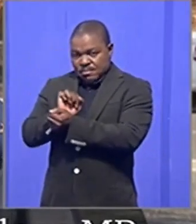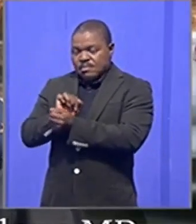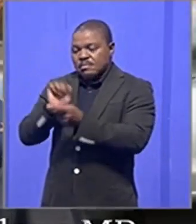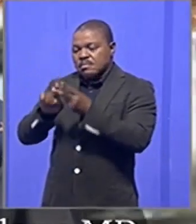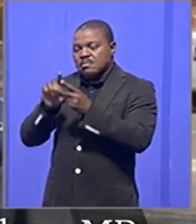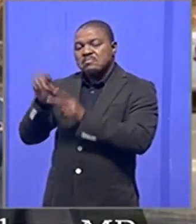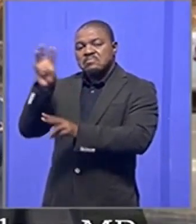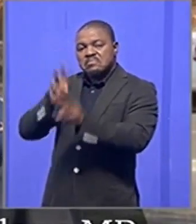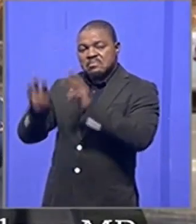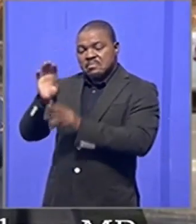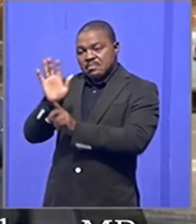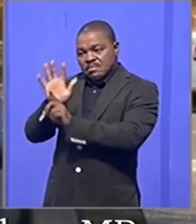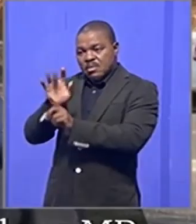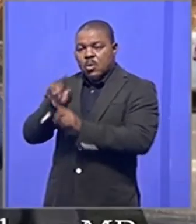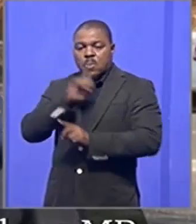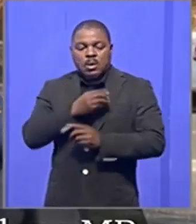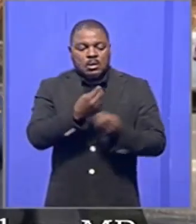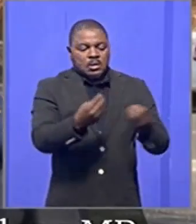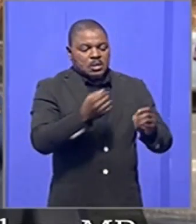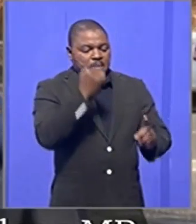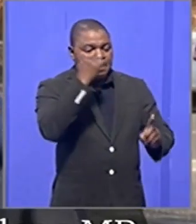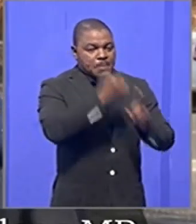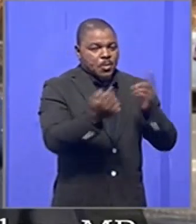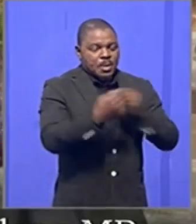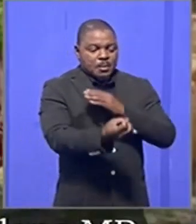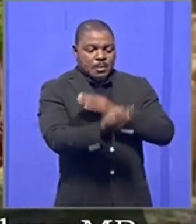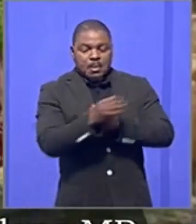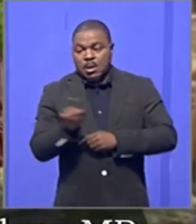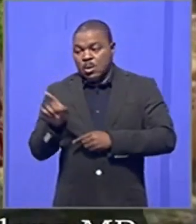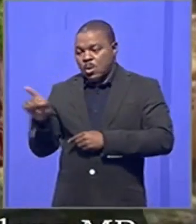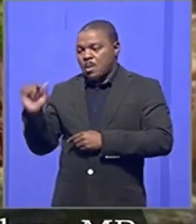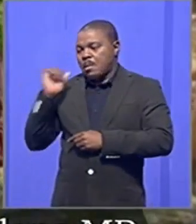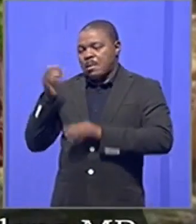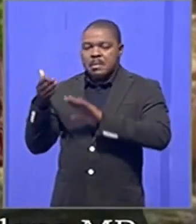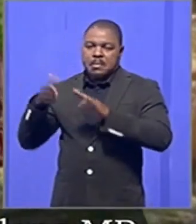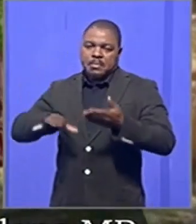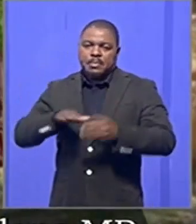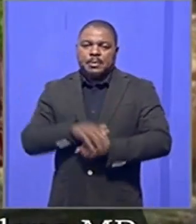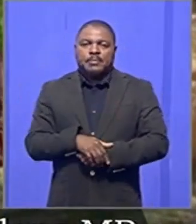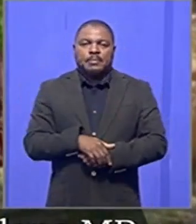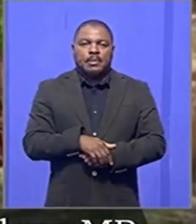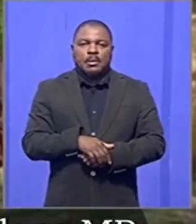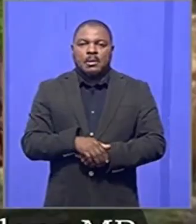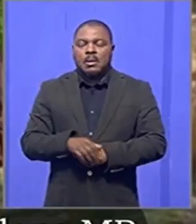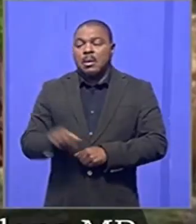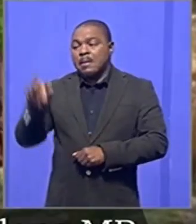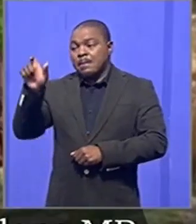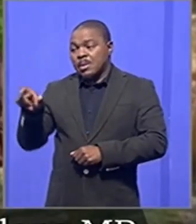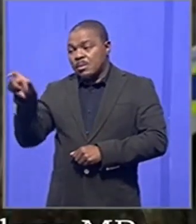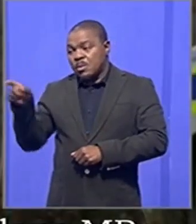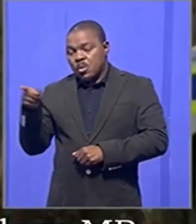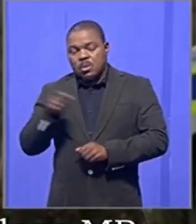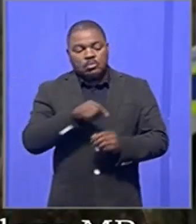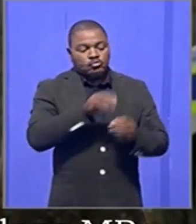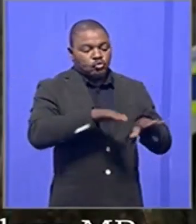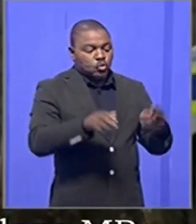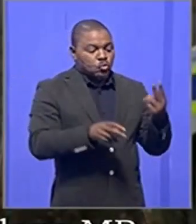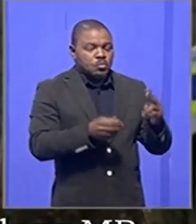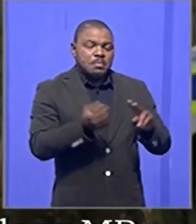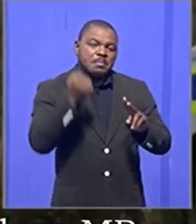killed 2 children in Pinar has passed on yesterday. Mogononolo wa polao ya bana ba babedi ka